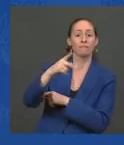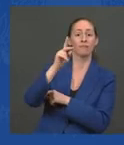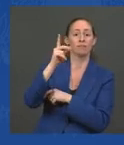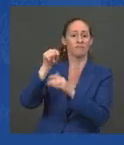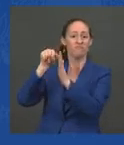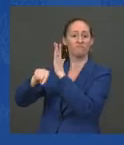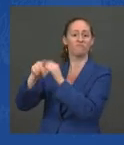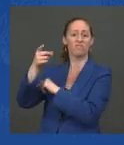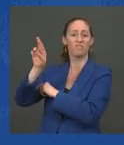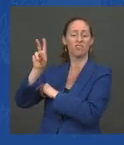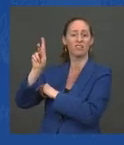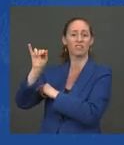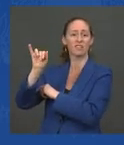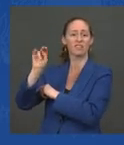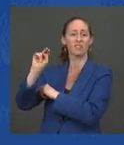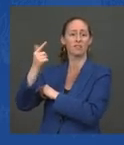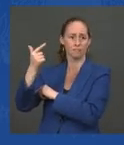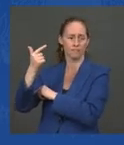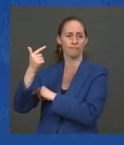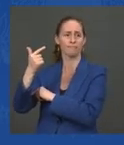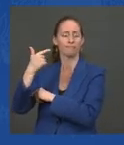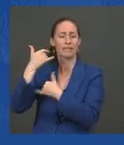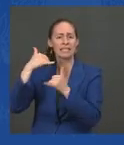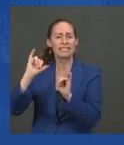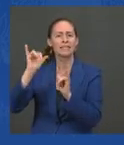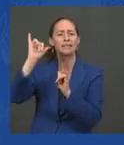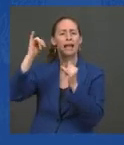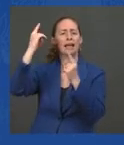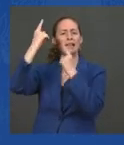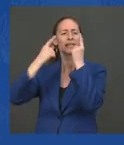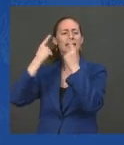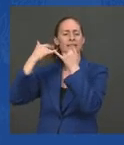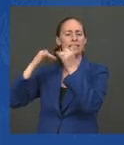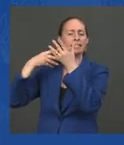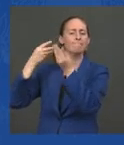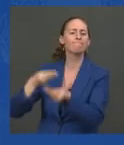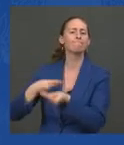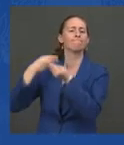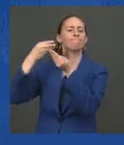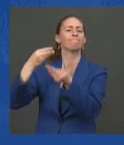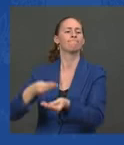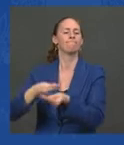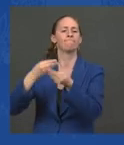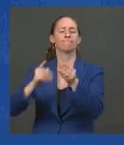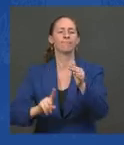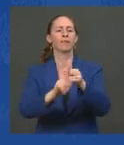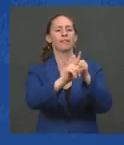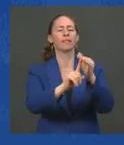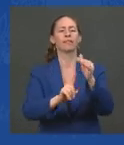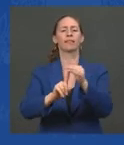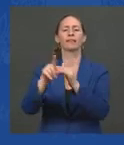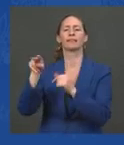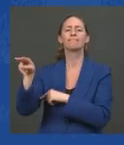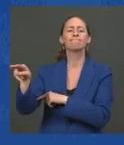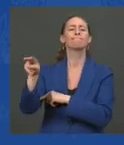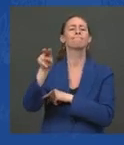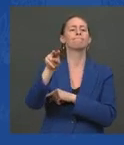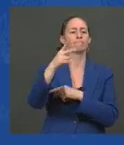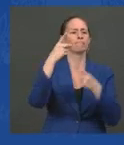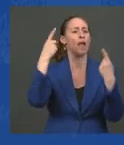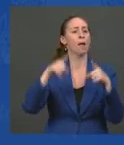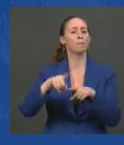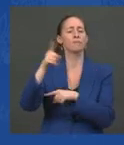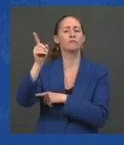that line continues to be the torches emerging from dark shadows in Charlottesville, carrying out